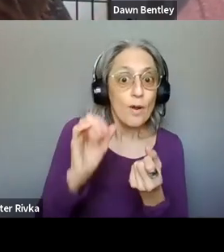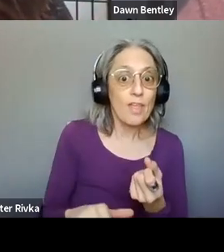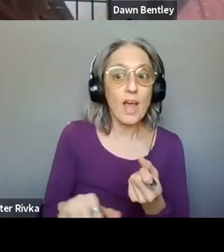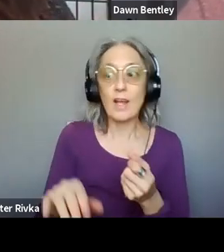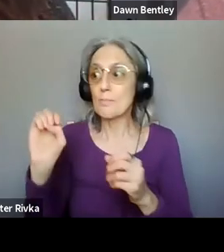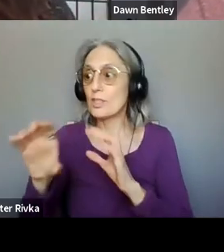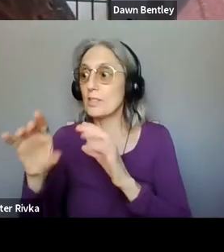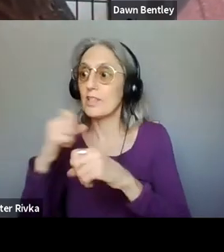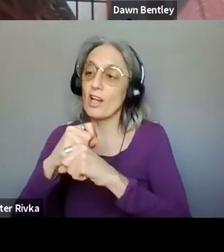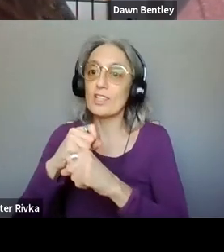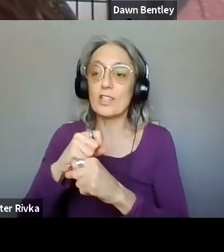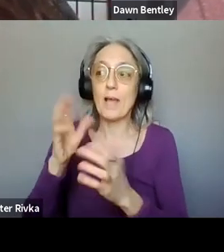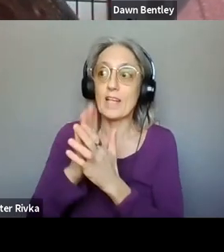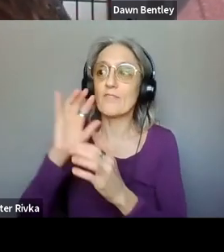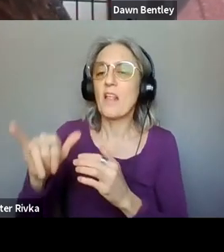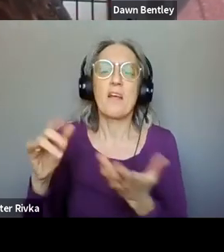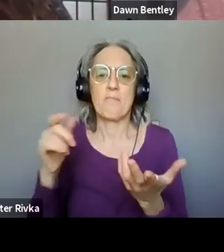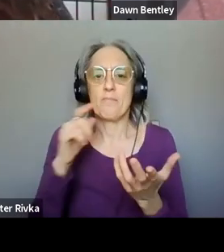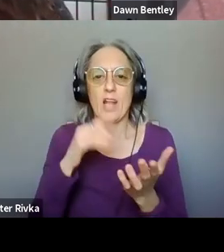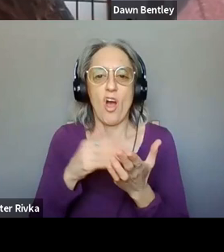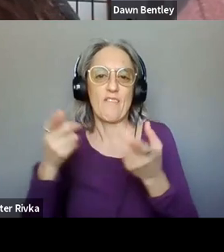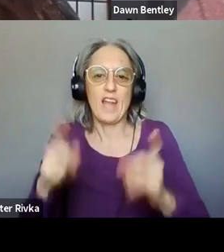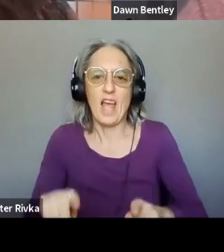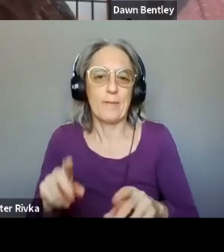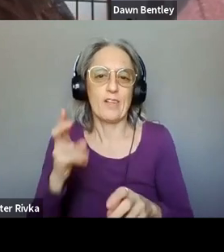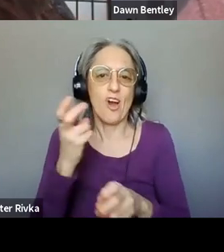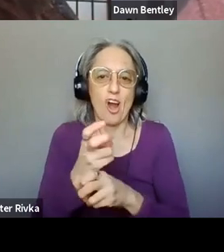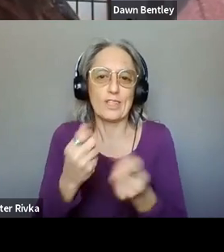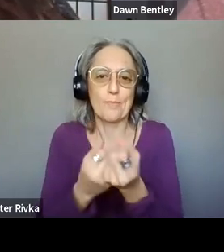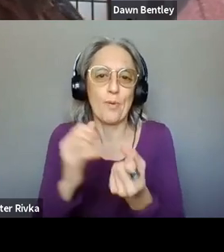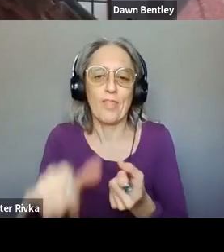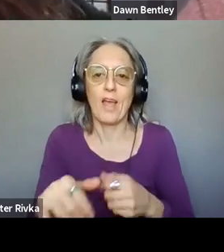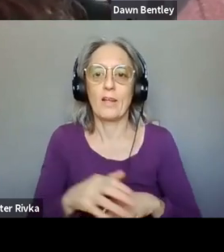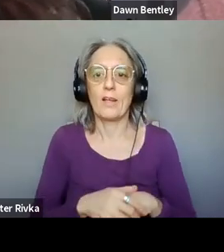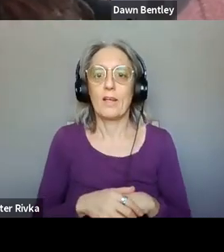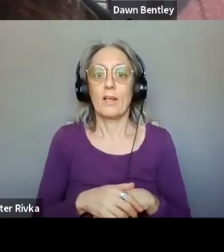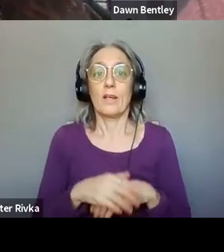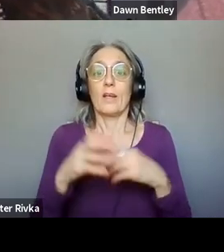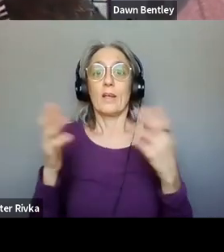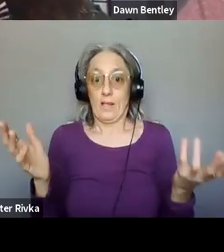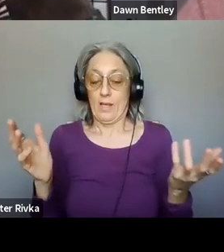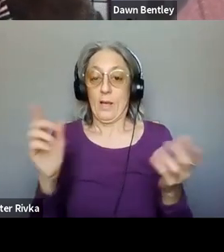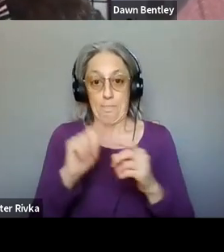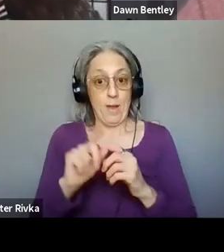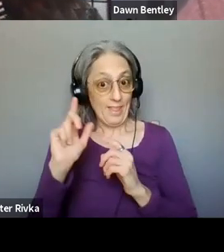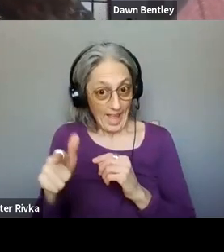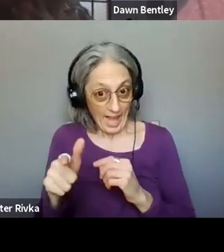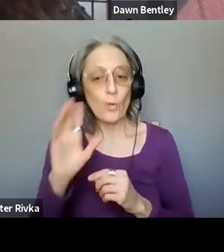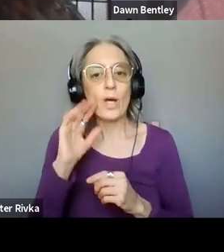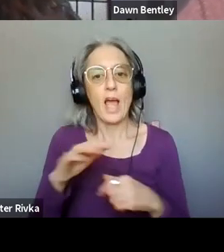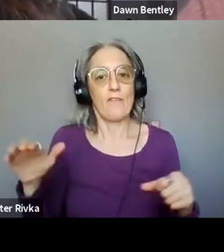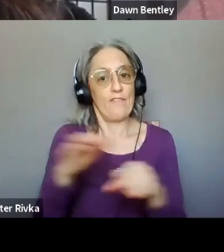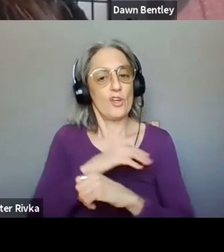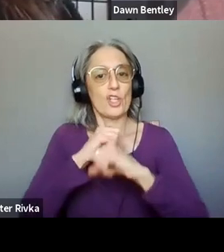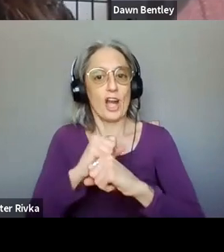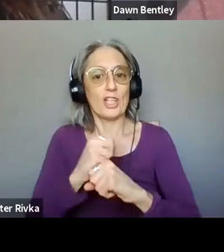note that just because you are successful in getting an emergency guardianship does not mean there will not be a full guardianship hearing down the road. There is. The court will make a